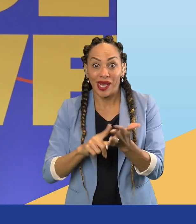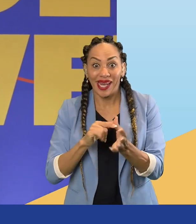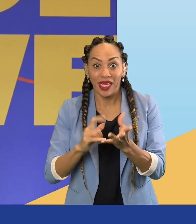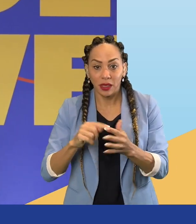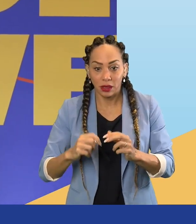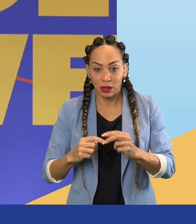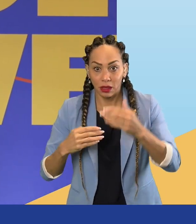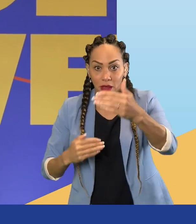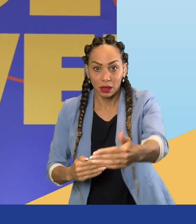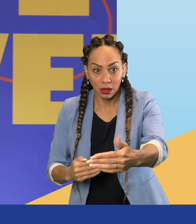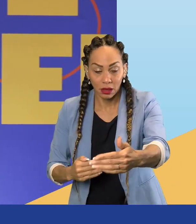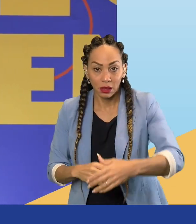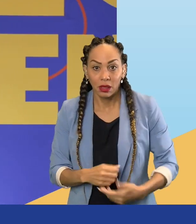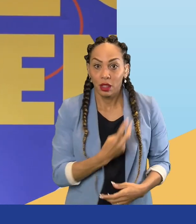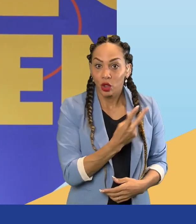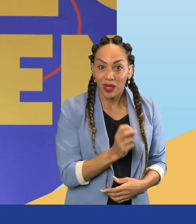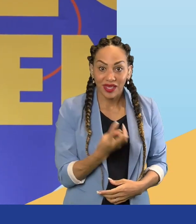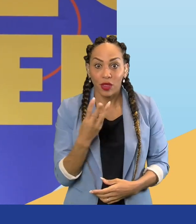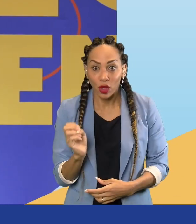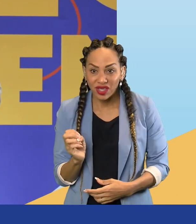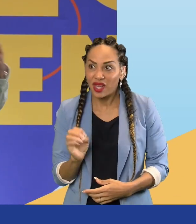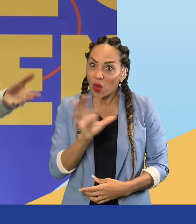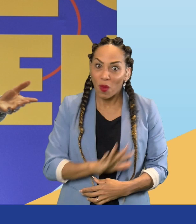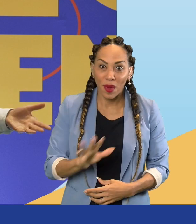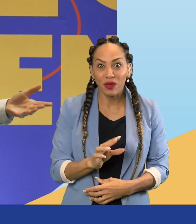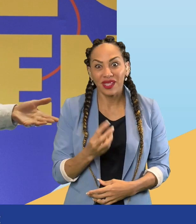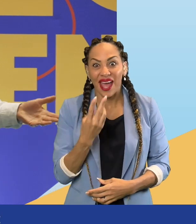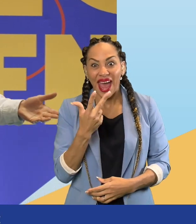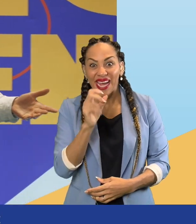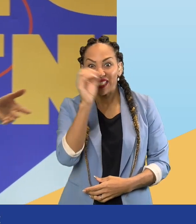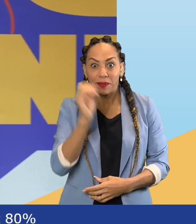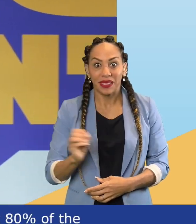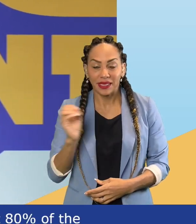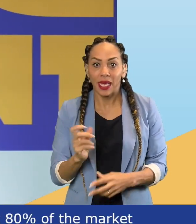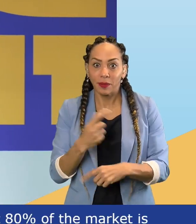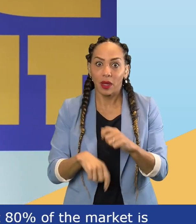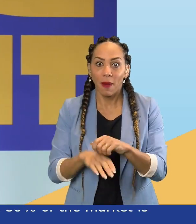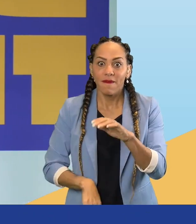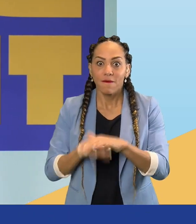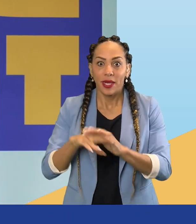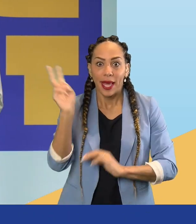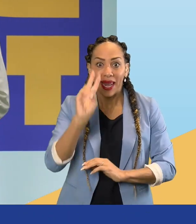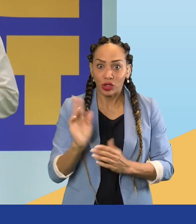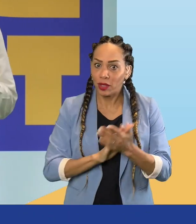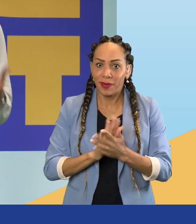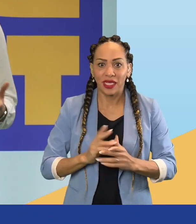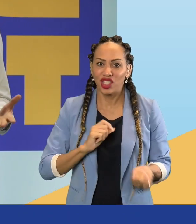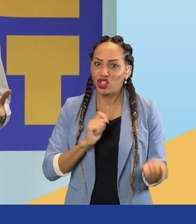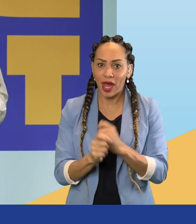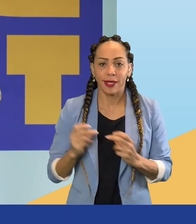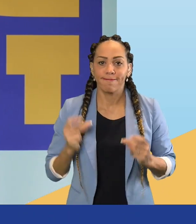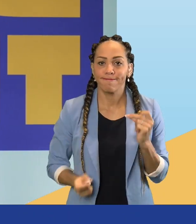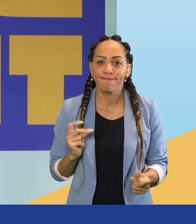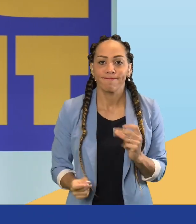almost 80% of the market is going to be fully electric. So it's just worth thinking about that. This is happening at some pace. No one's forcing